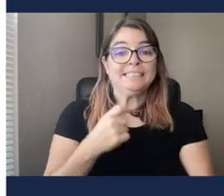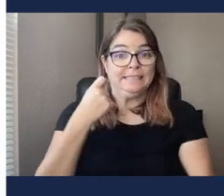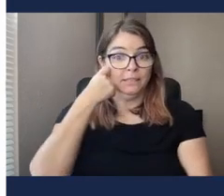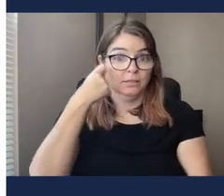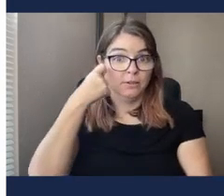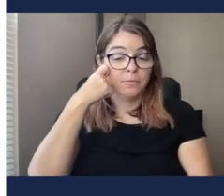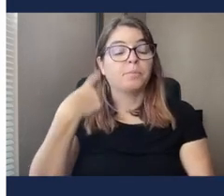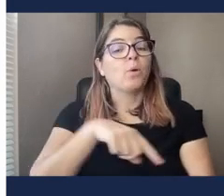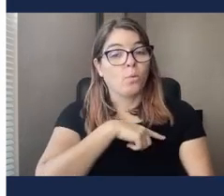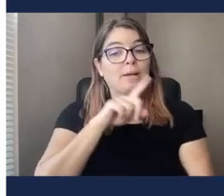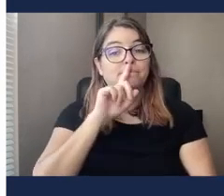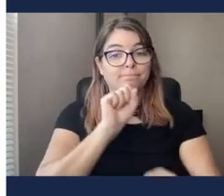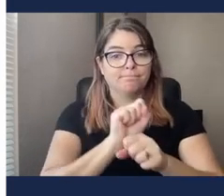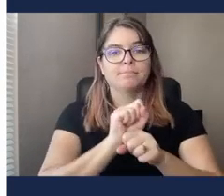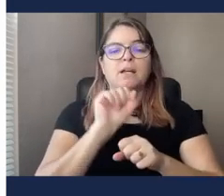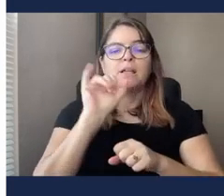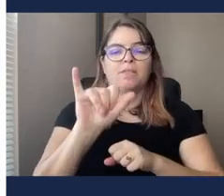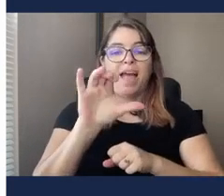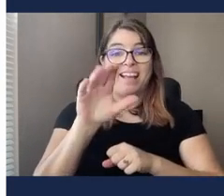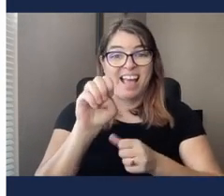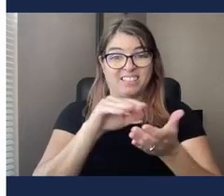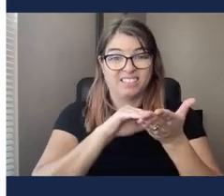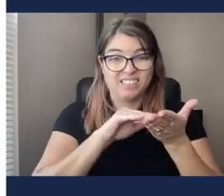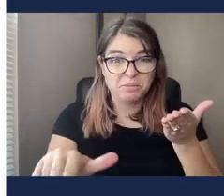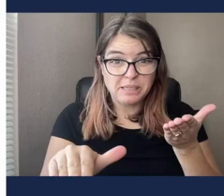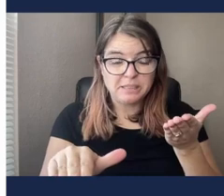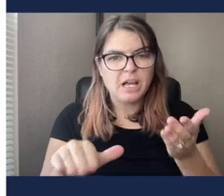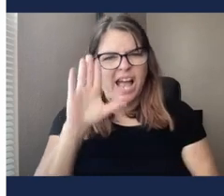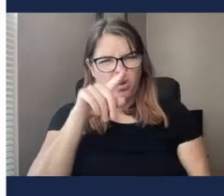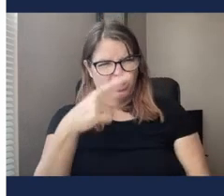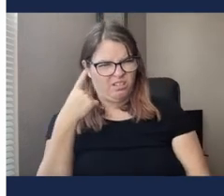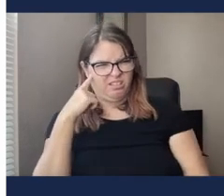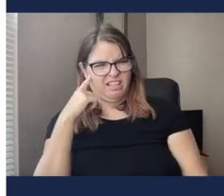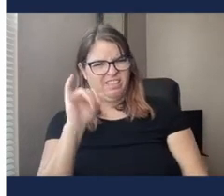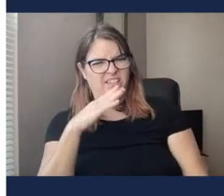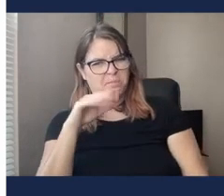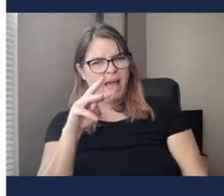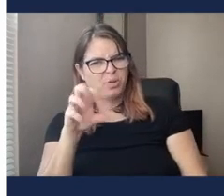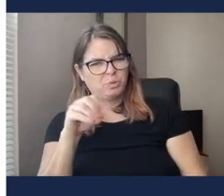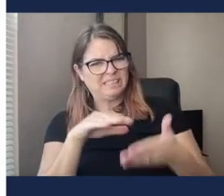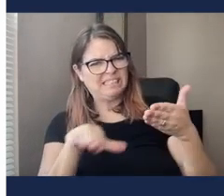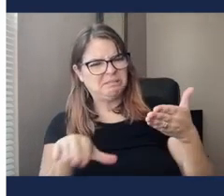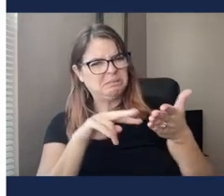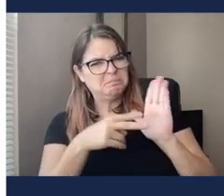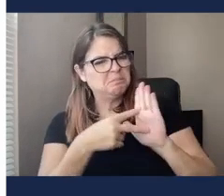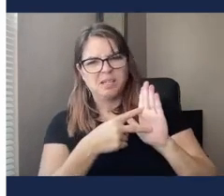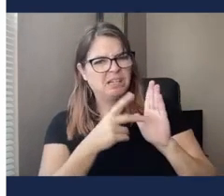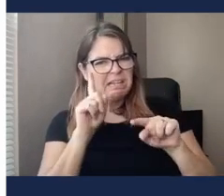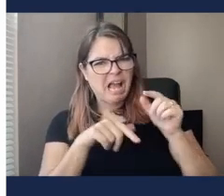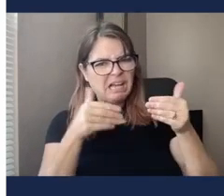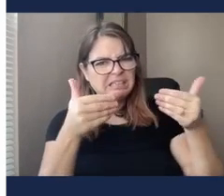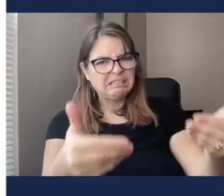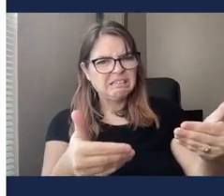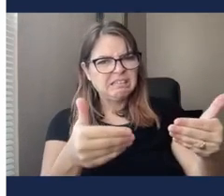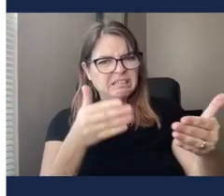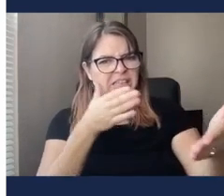we actually had our case dismissed, which sounds like bad news. It means that our case will not proceed against the